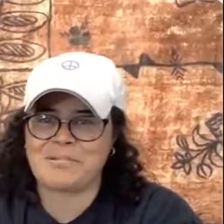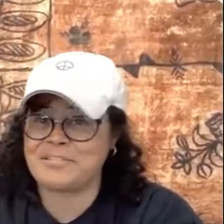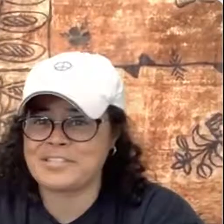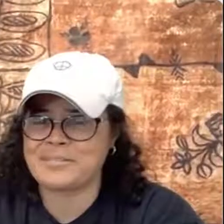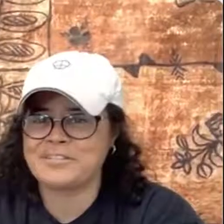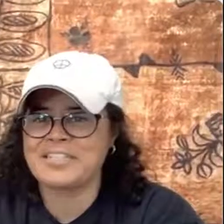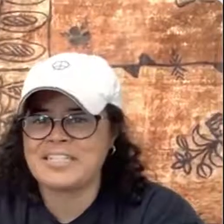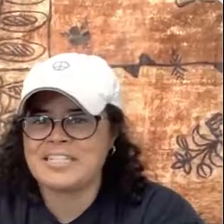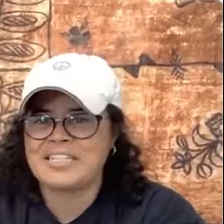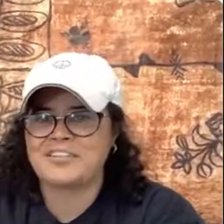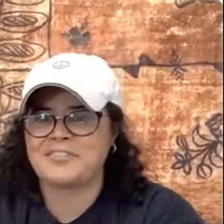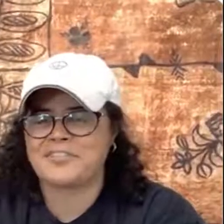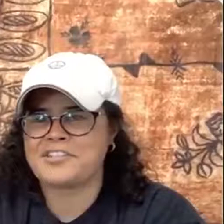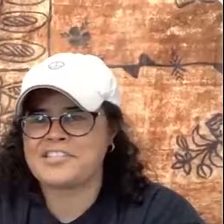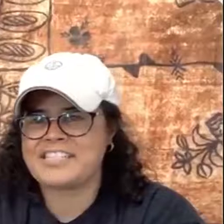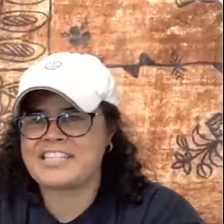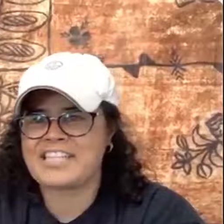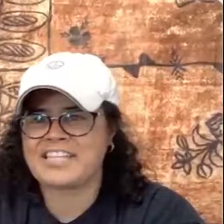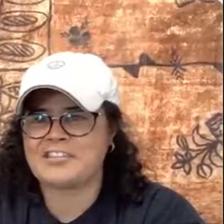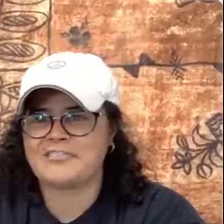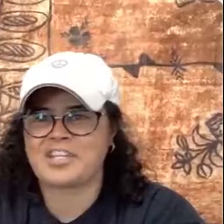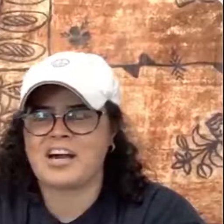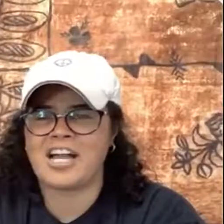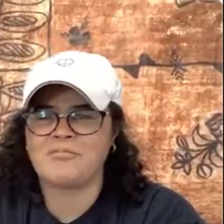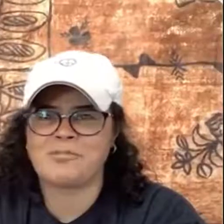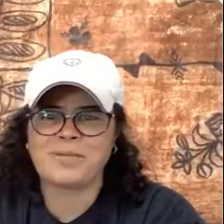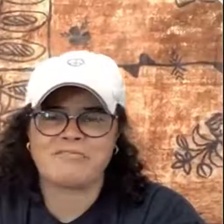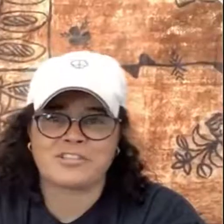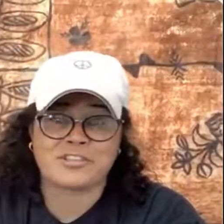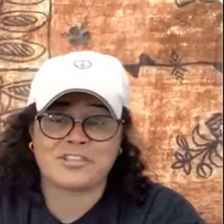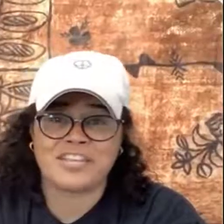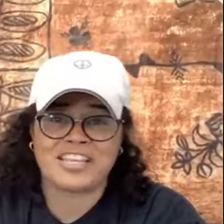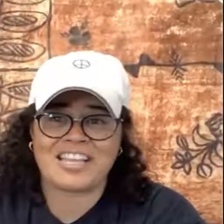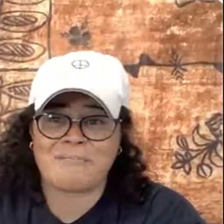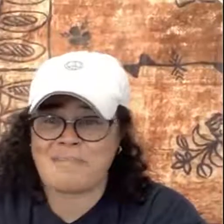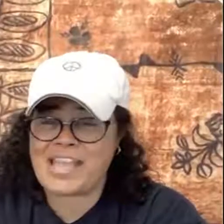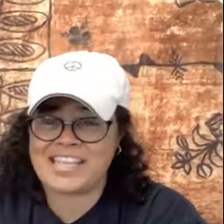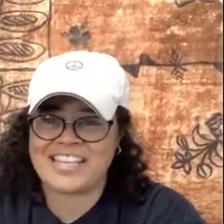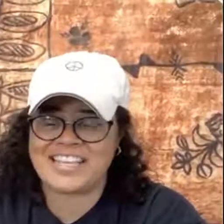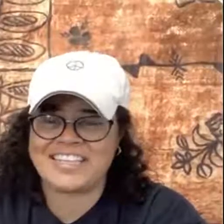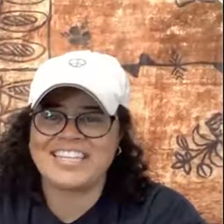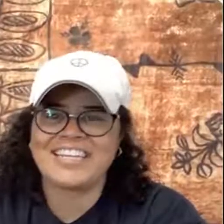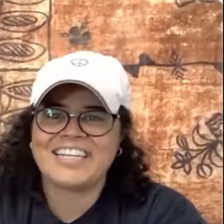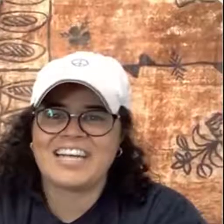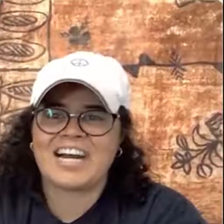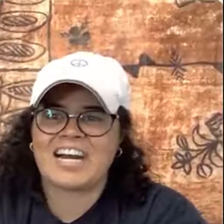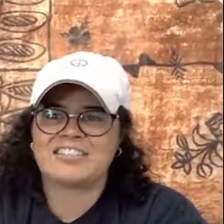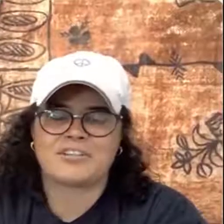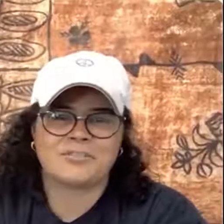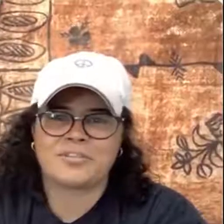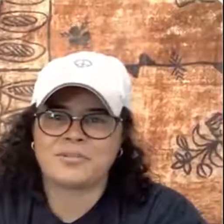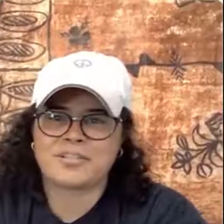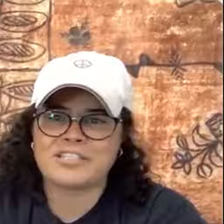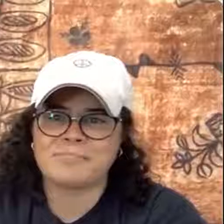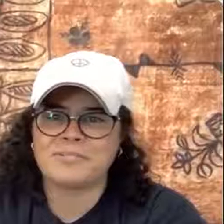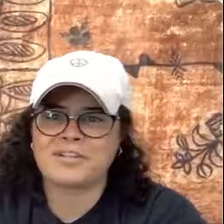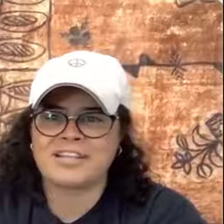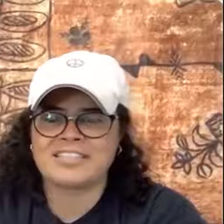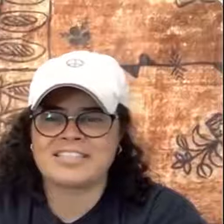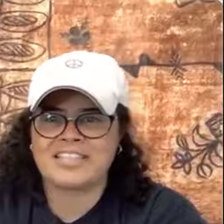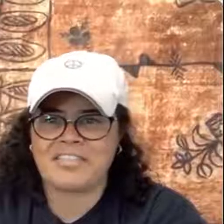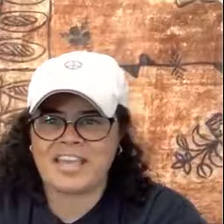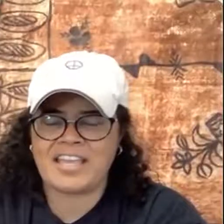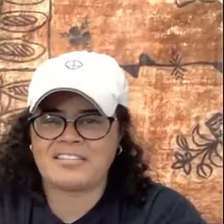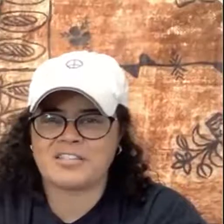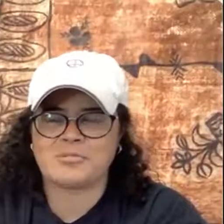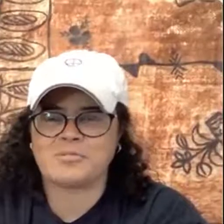has been possible. On the 1st and 2nd of July, we'll be returning back again. So if you want to support